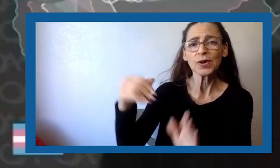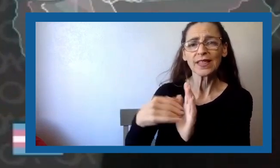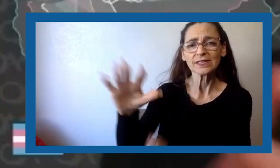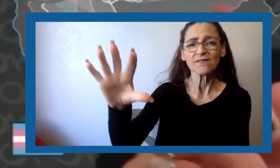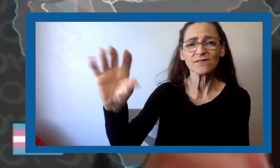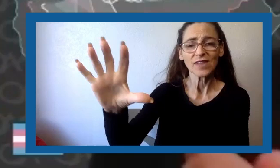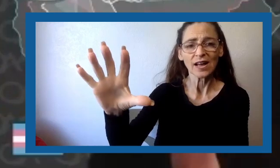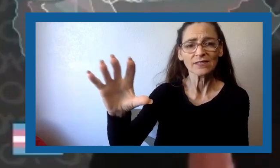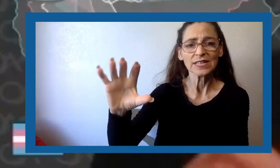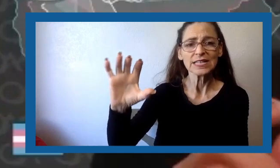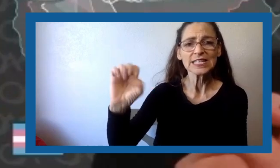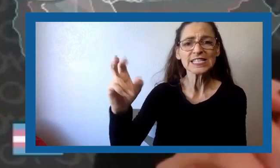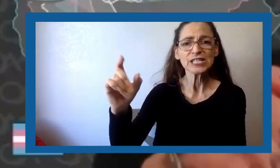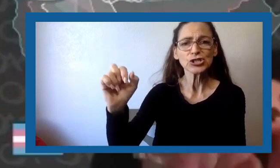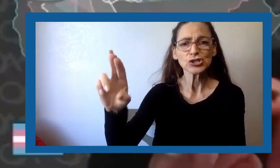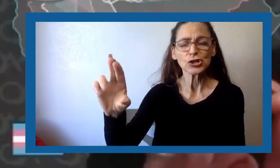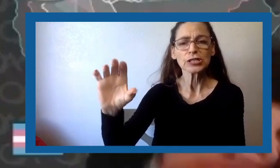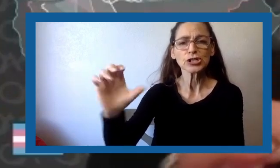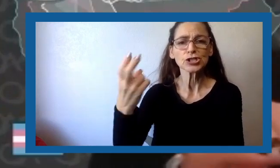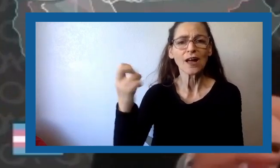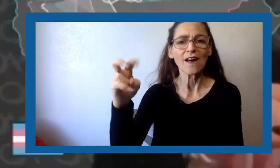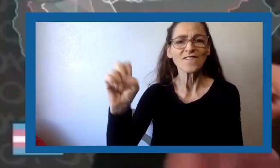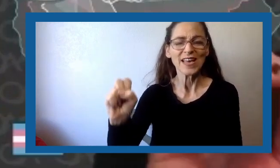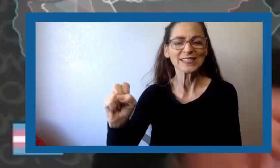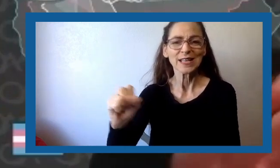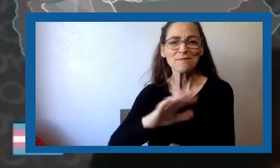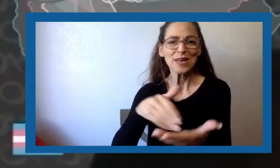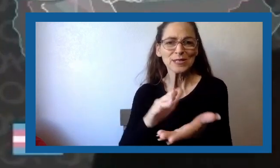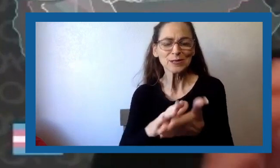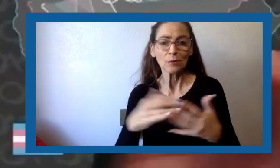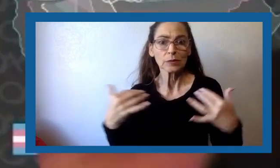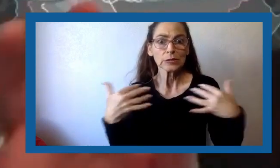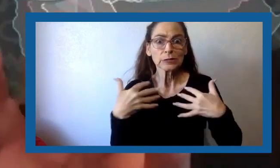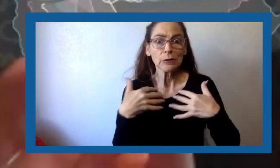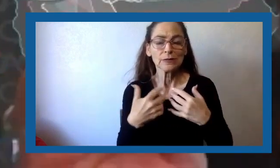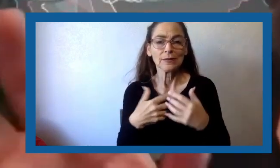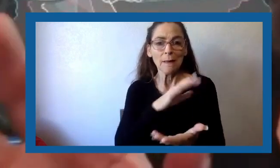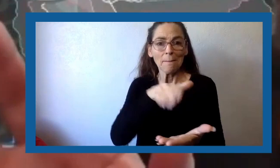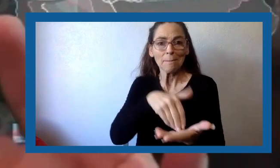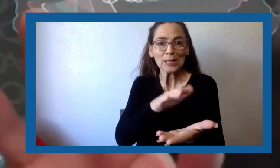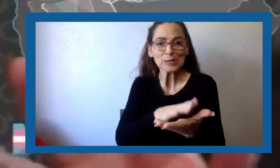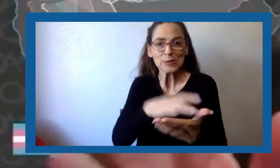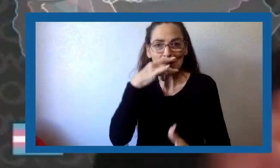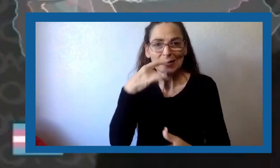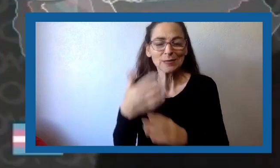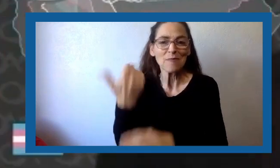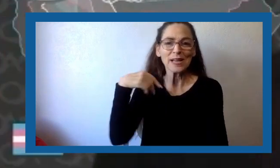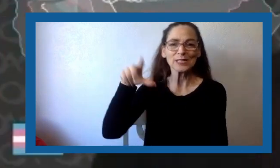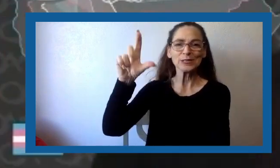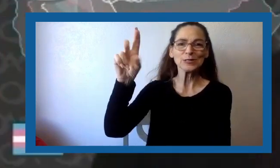the Cesar Chavez Middle School, we spoke, and we were so terrified of the audience, which were middle school kids in 2005.